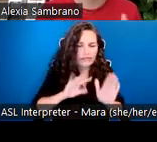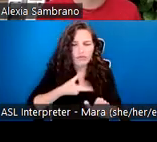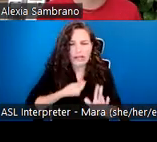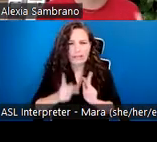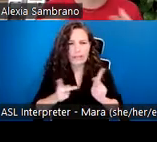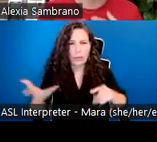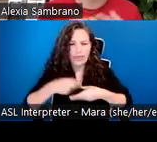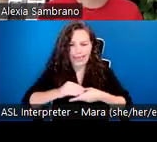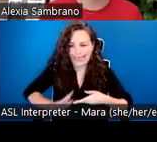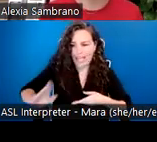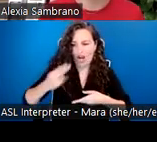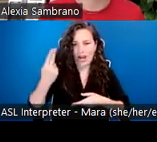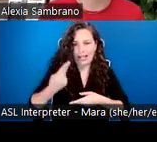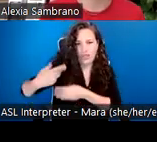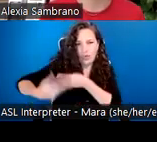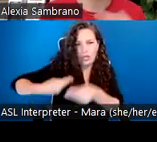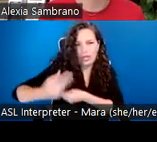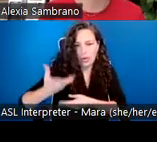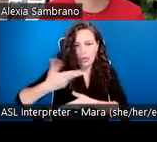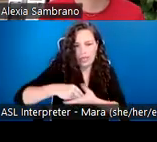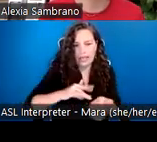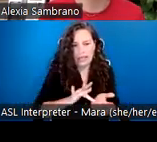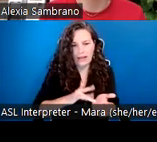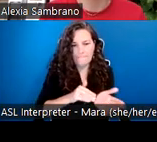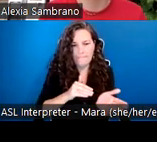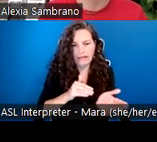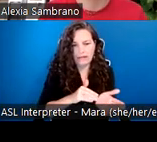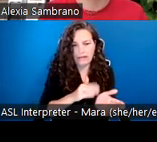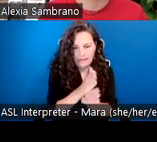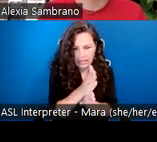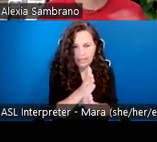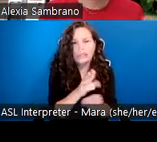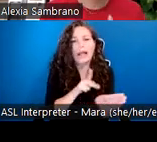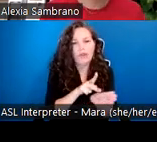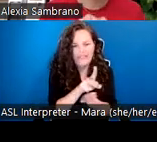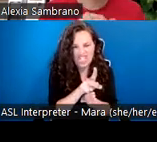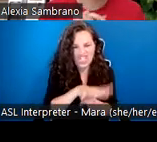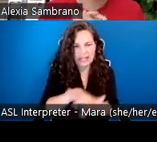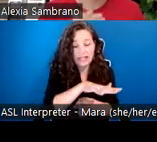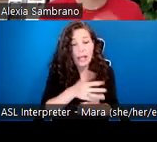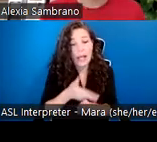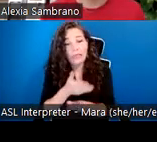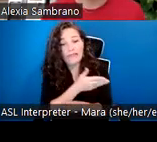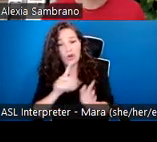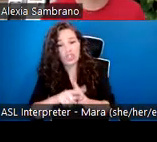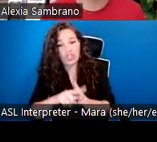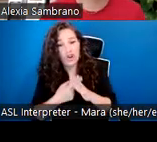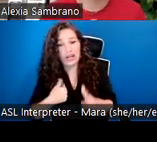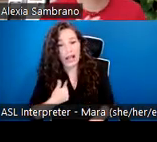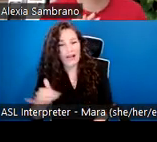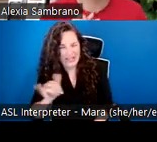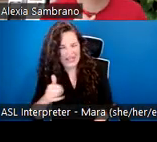the medical field and medical professionals. But before we get started, I also have a